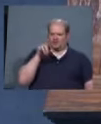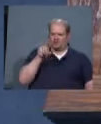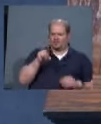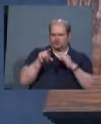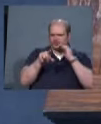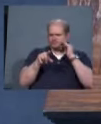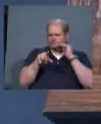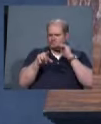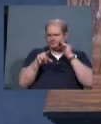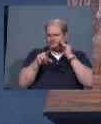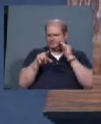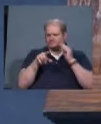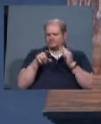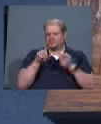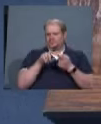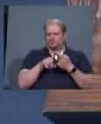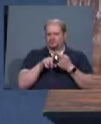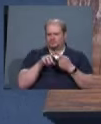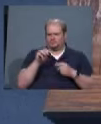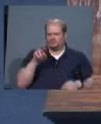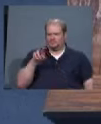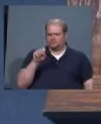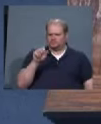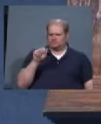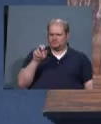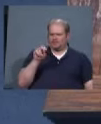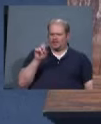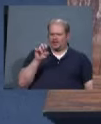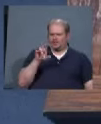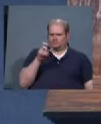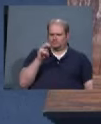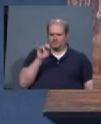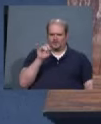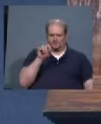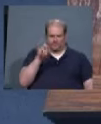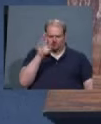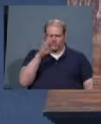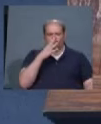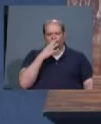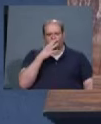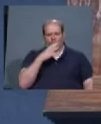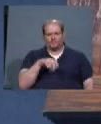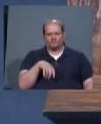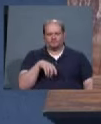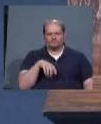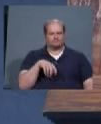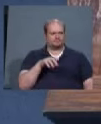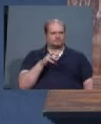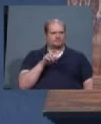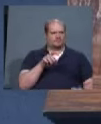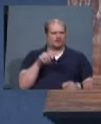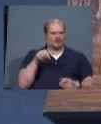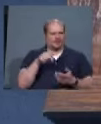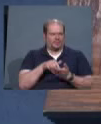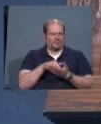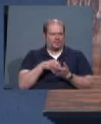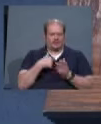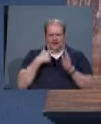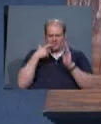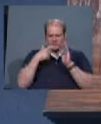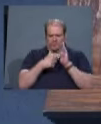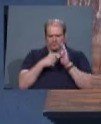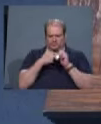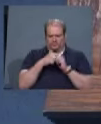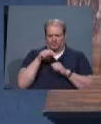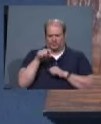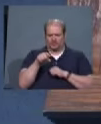to Ms. Anderson. Okay. If you'll. I know. Thank you. As this is going to be, I noticed under